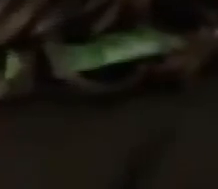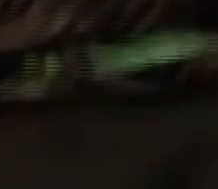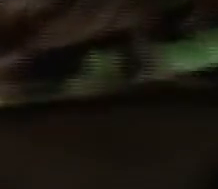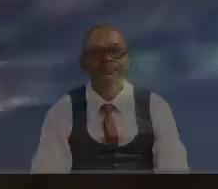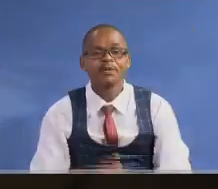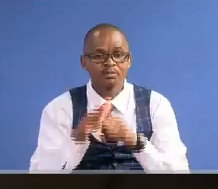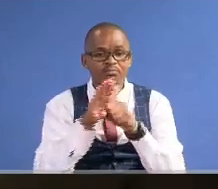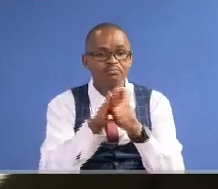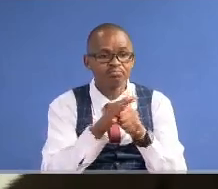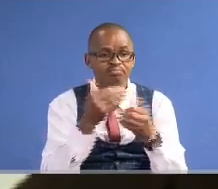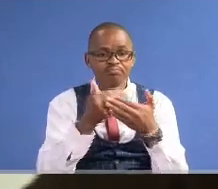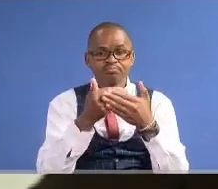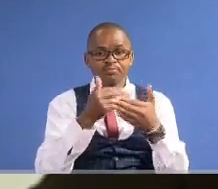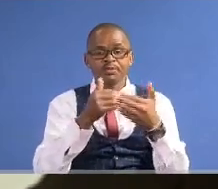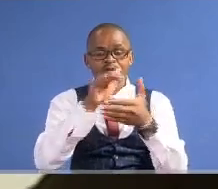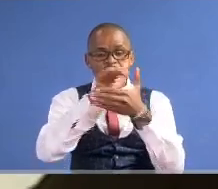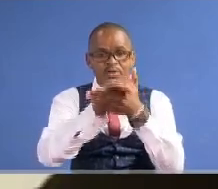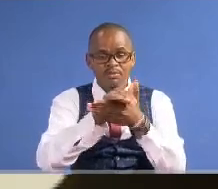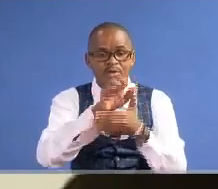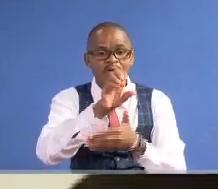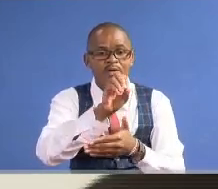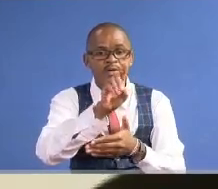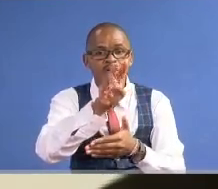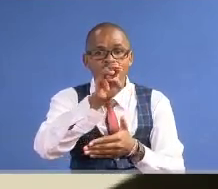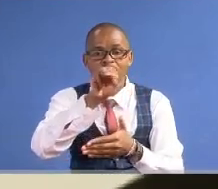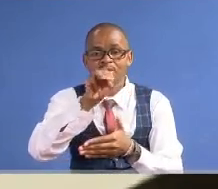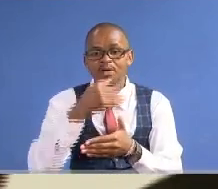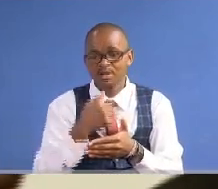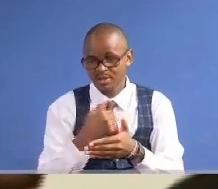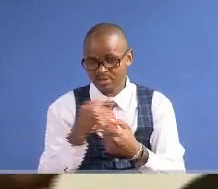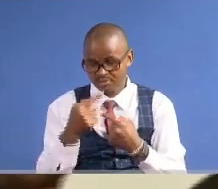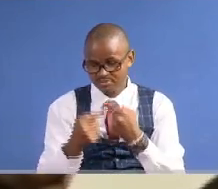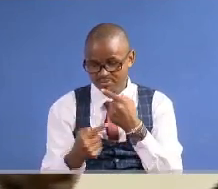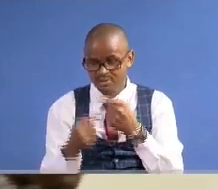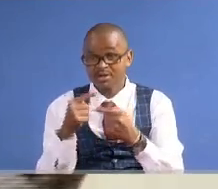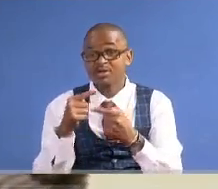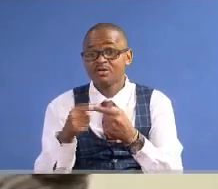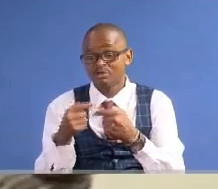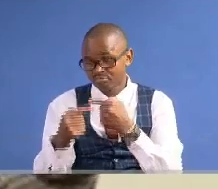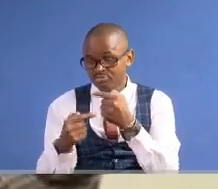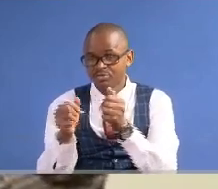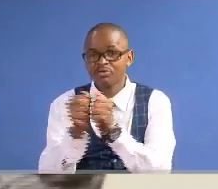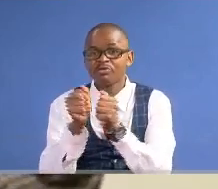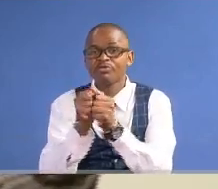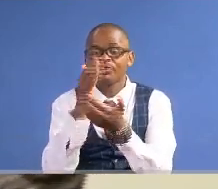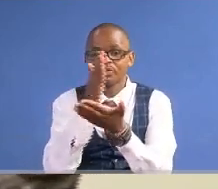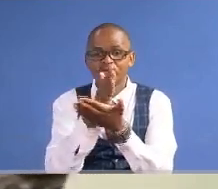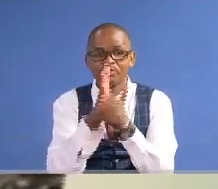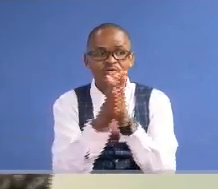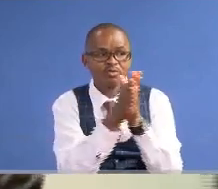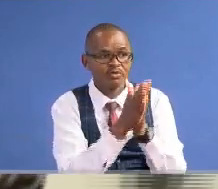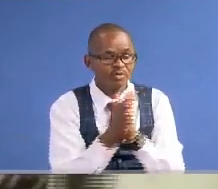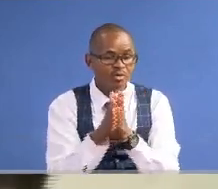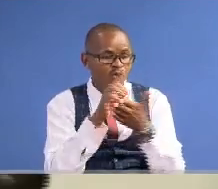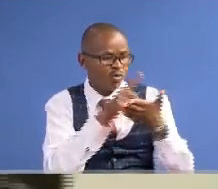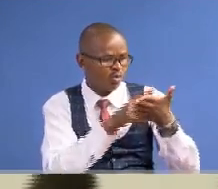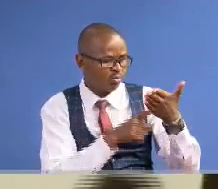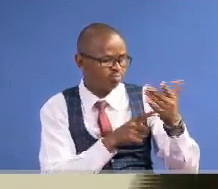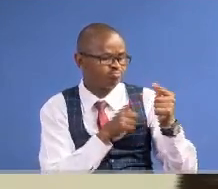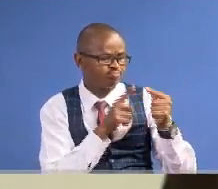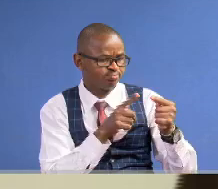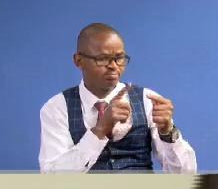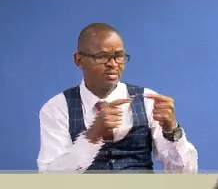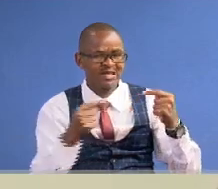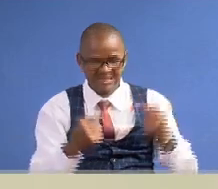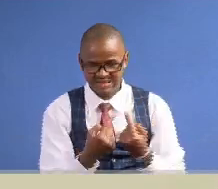The push and pull between the Jubilee and ODM legislators has continued to ensue, with a new narrative unfolding on what orchestrated